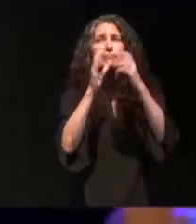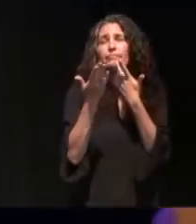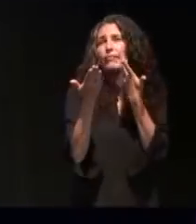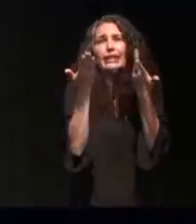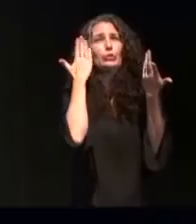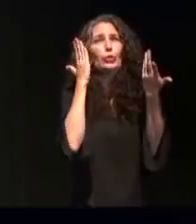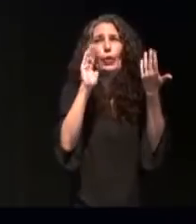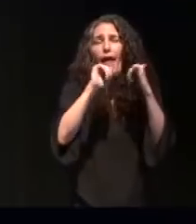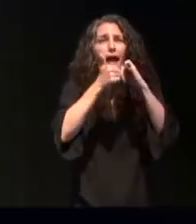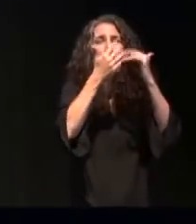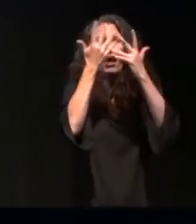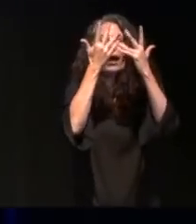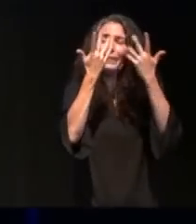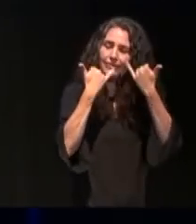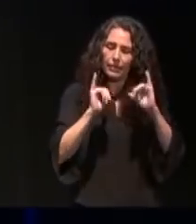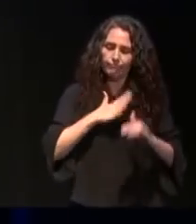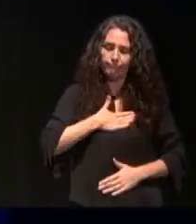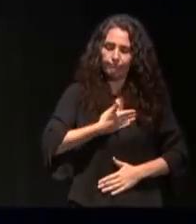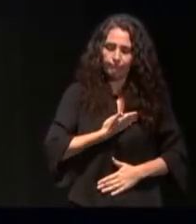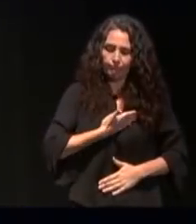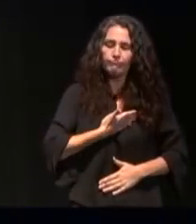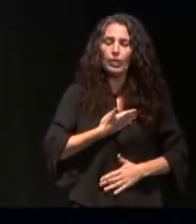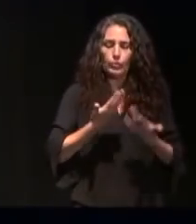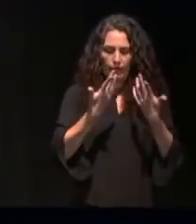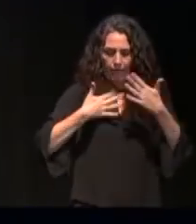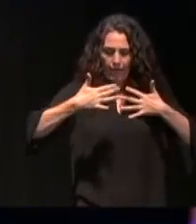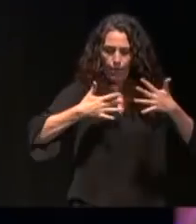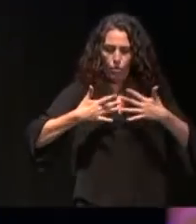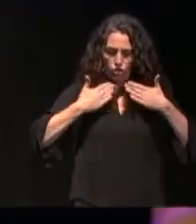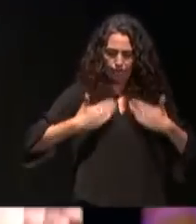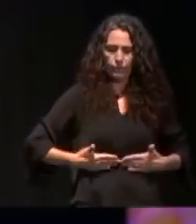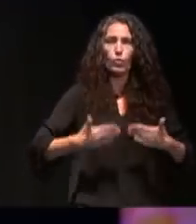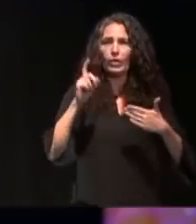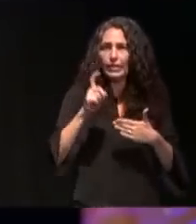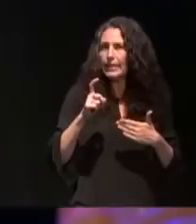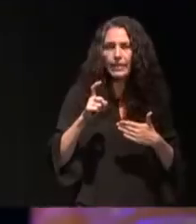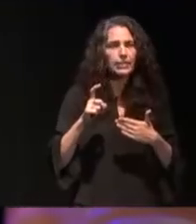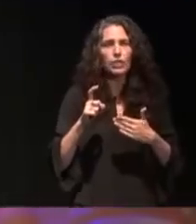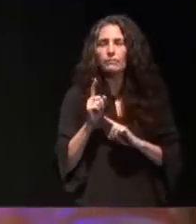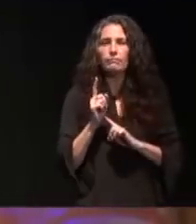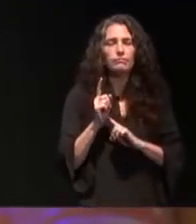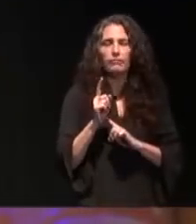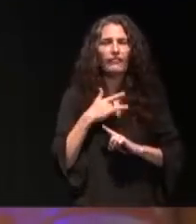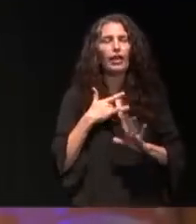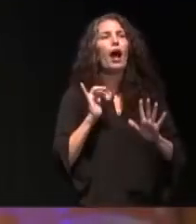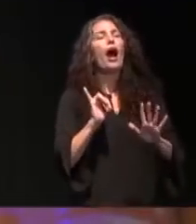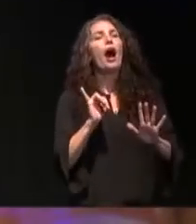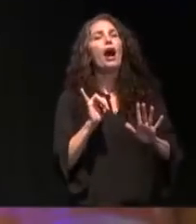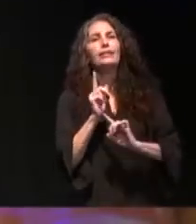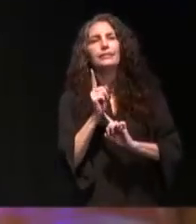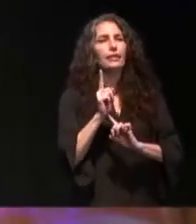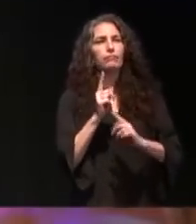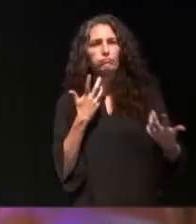about it, being the vibrational beings that we are, incrementally or suddenly, there is a vibrational match with